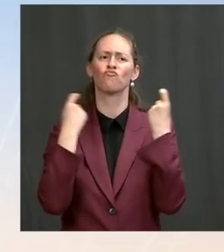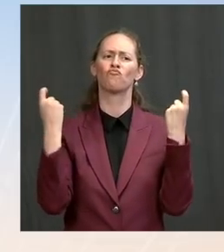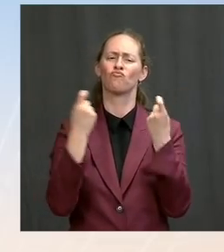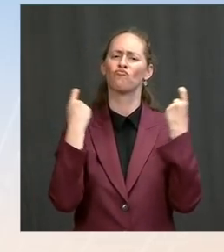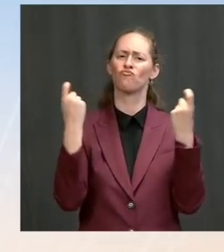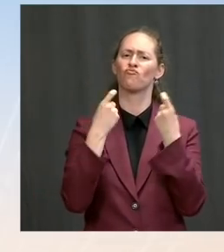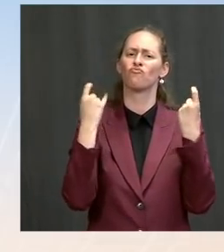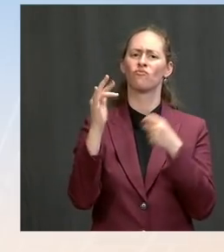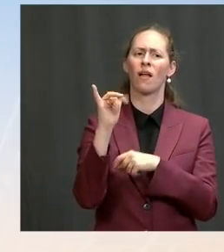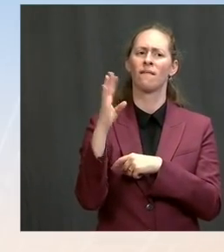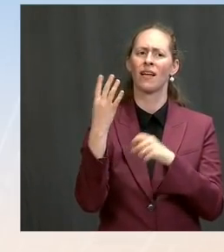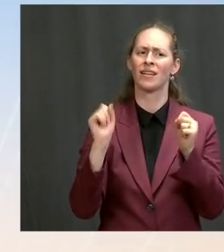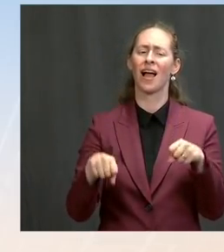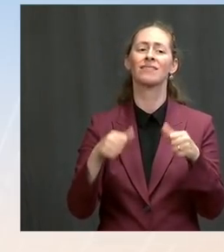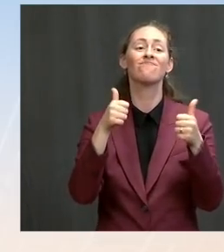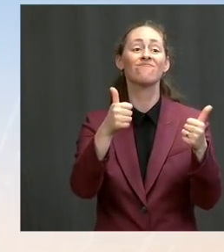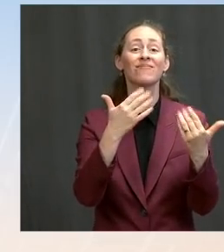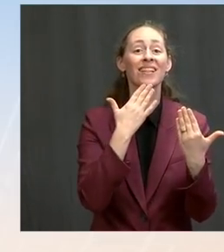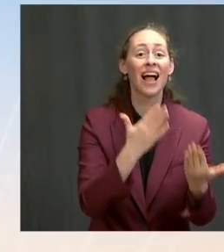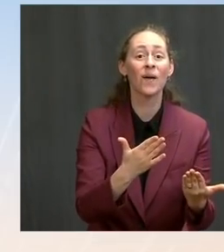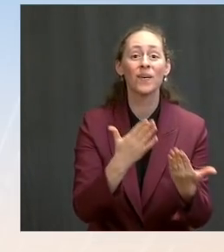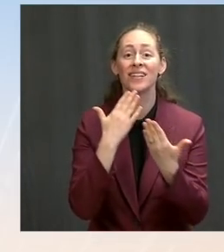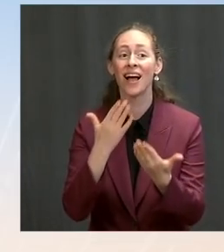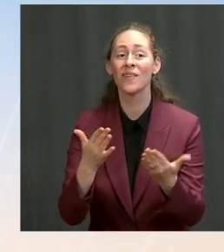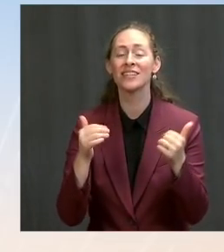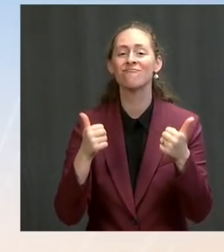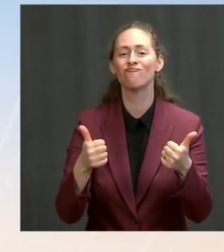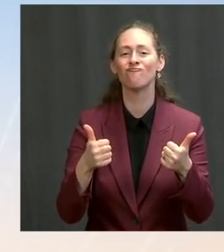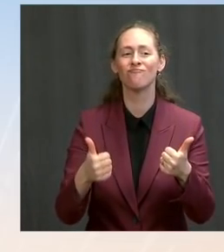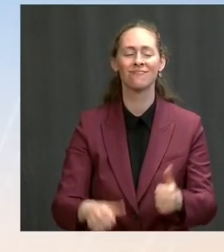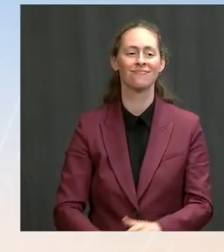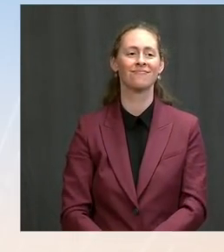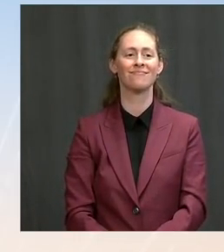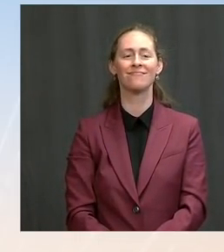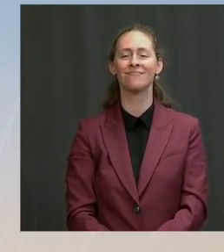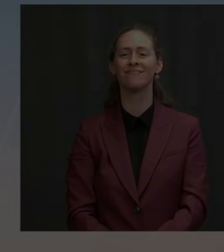America's birthday. Thanks so much, everyone. Have a great day. Thanks a lot, Jen. Thank you.